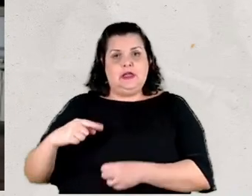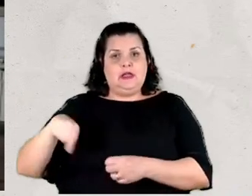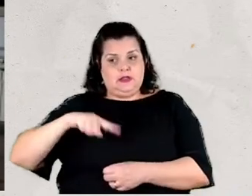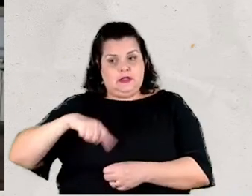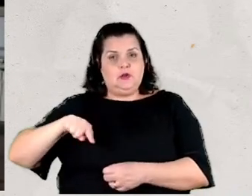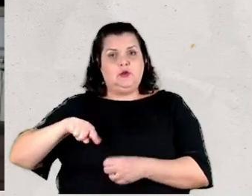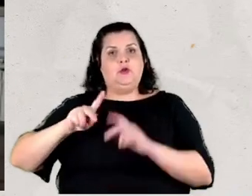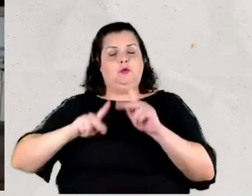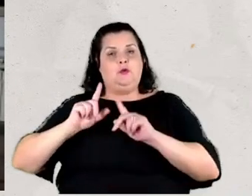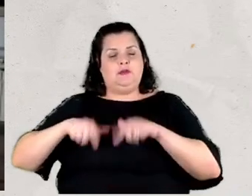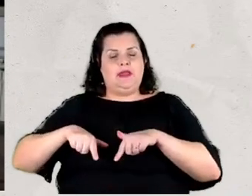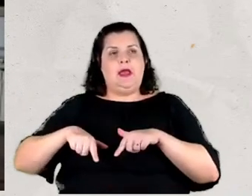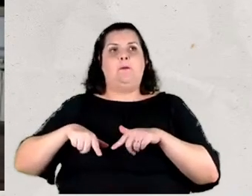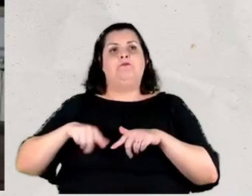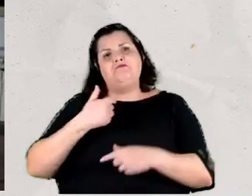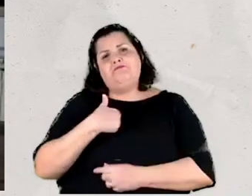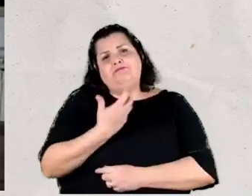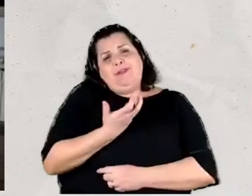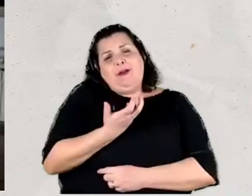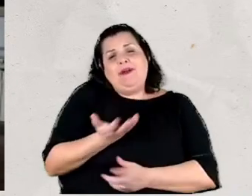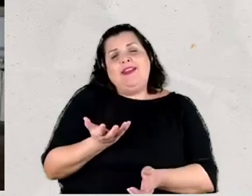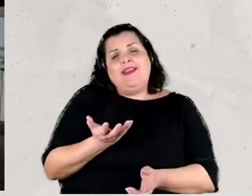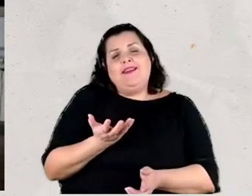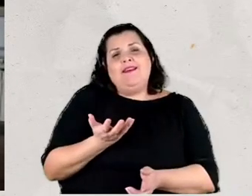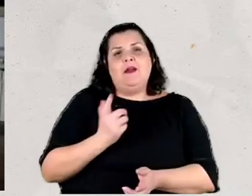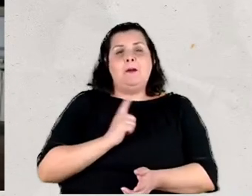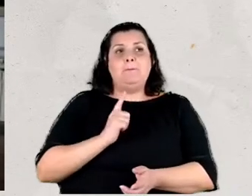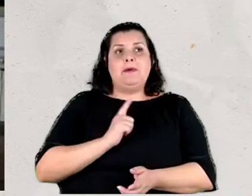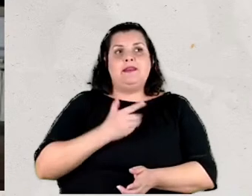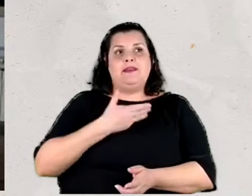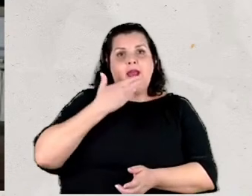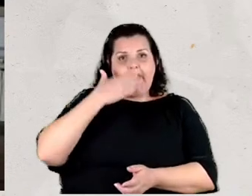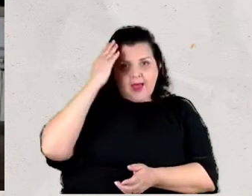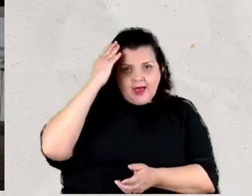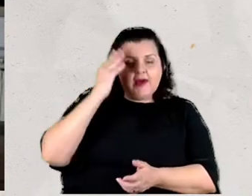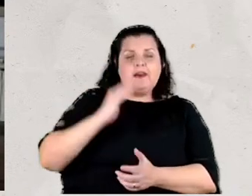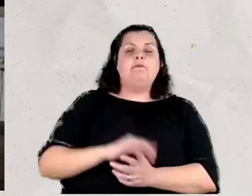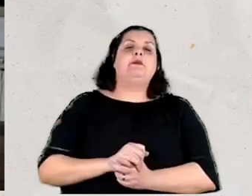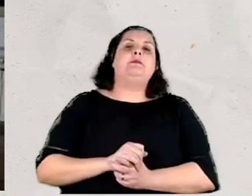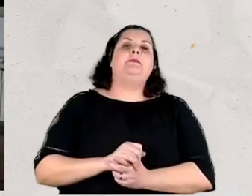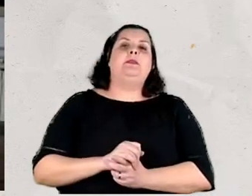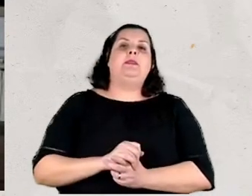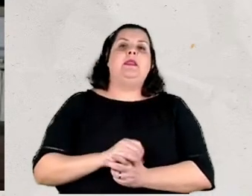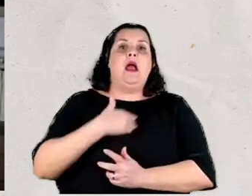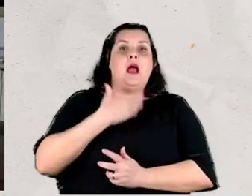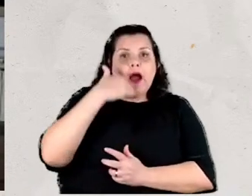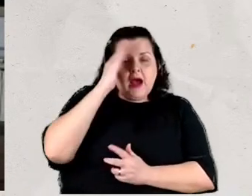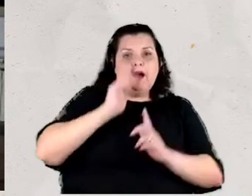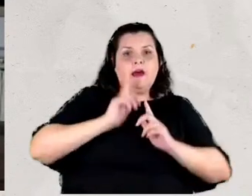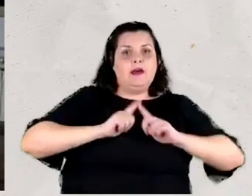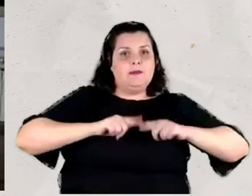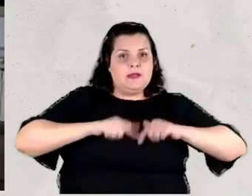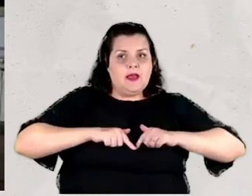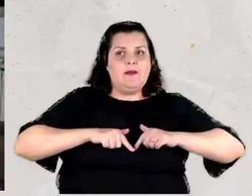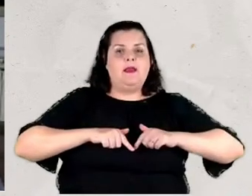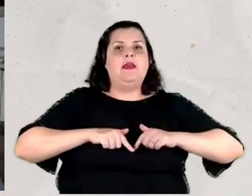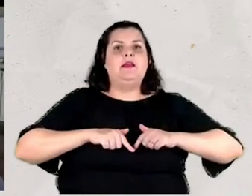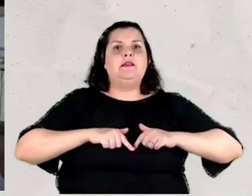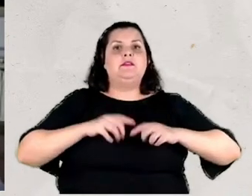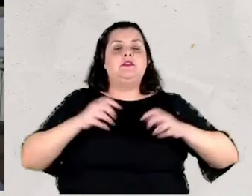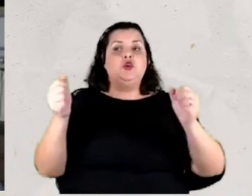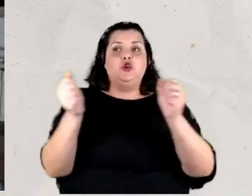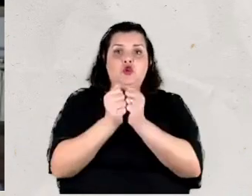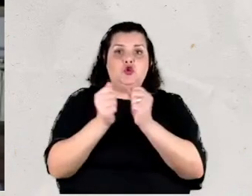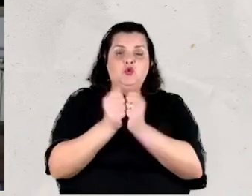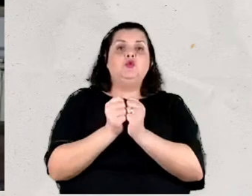Israelis pressuring the Palestinians. Here's a deal. Why aren't you accepting? But we have to put the